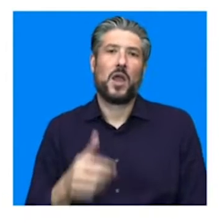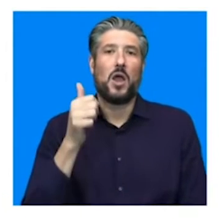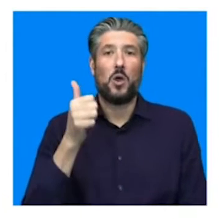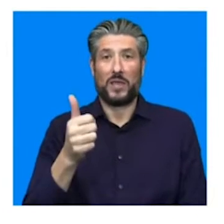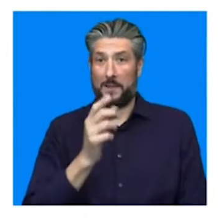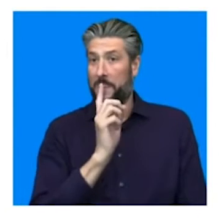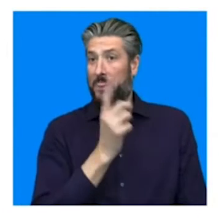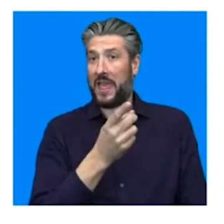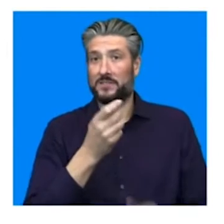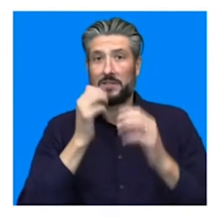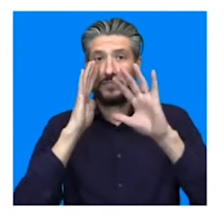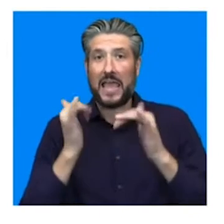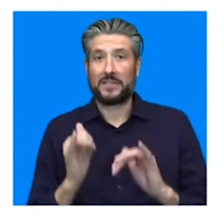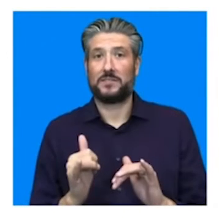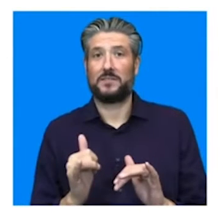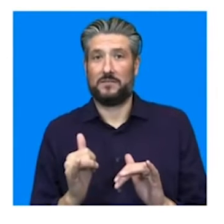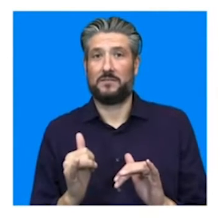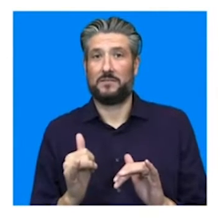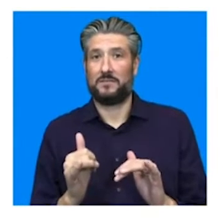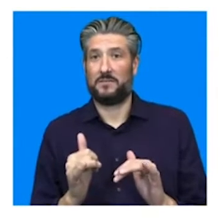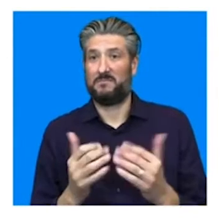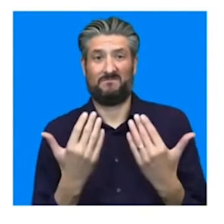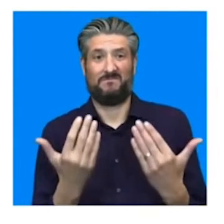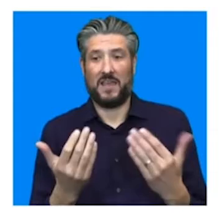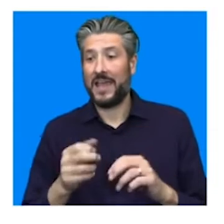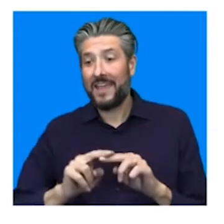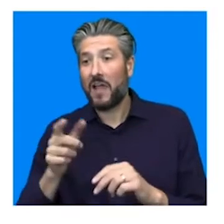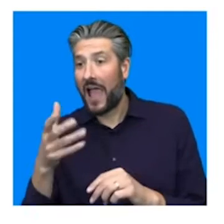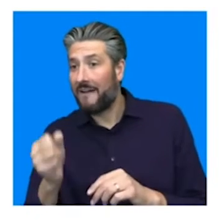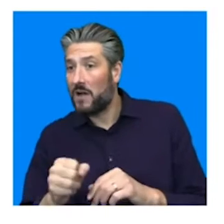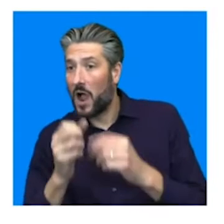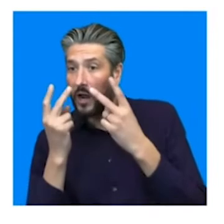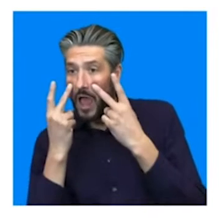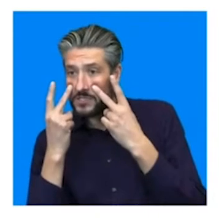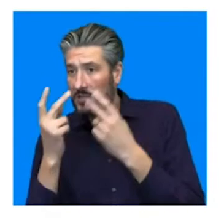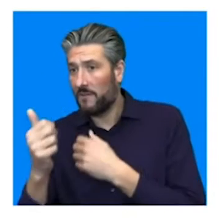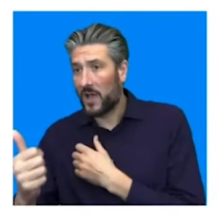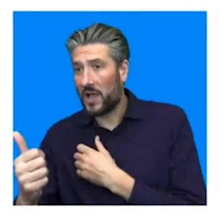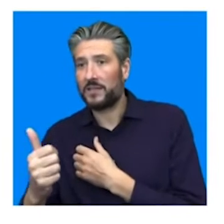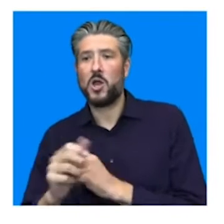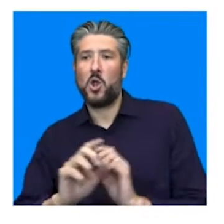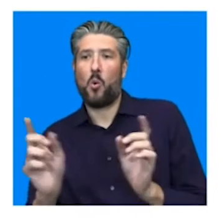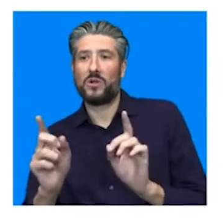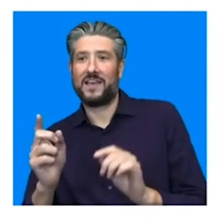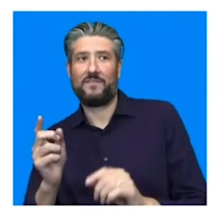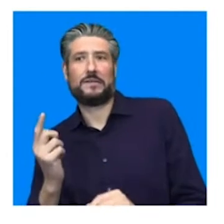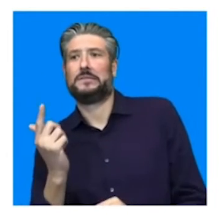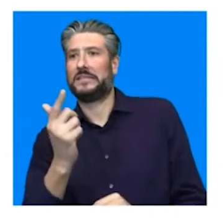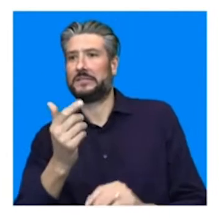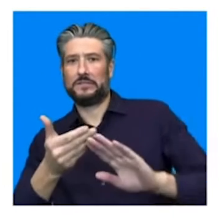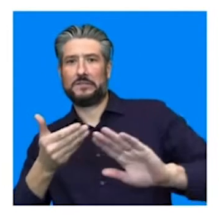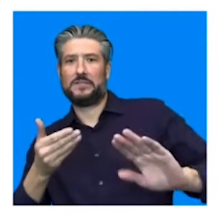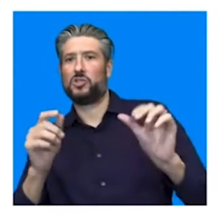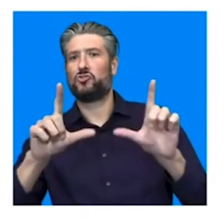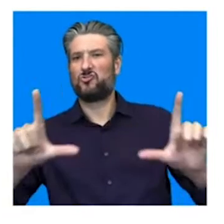test chart. Just as it is, if you're wearing glasses, keep them on. At whatever distance you are currently at your screen, just stick